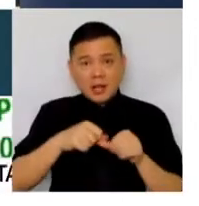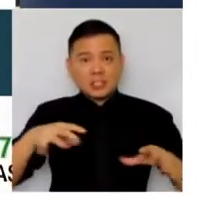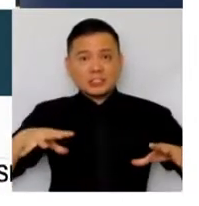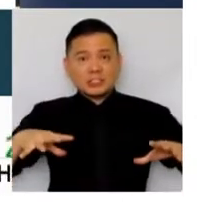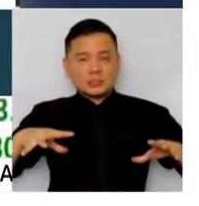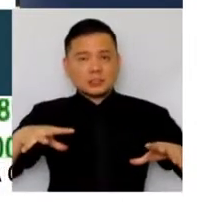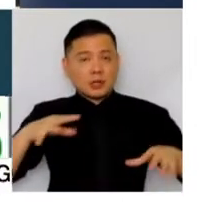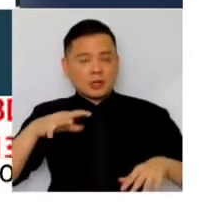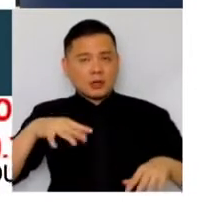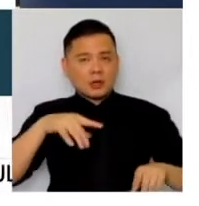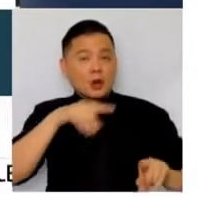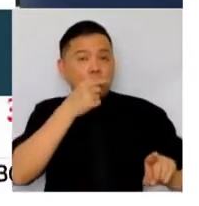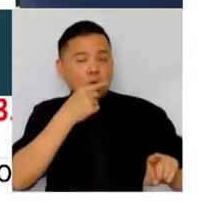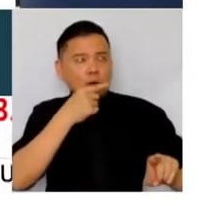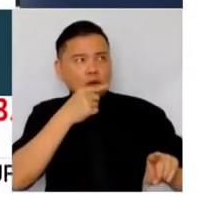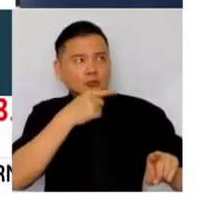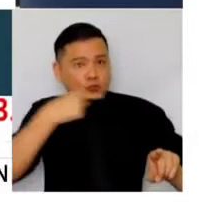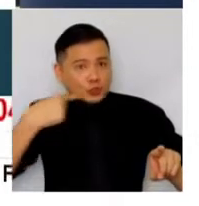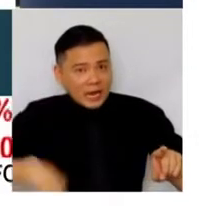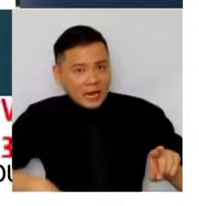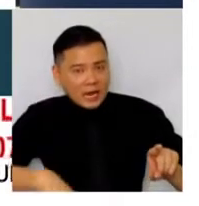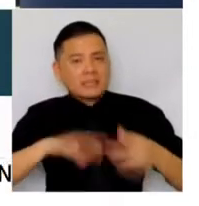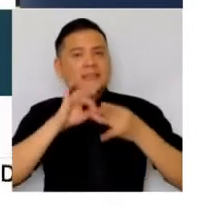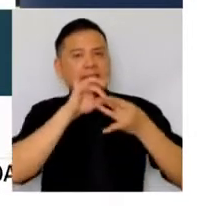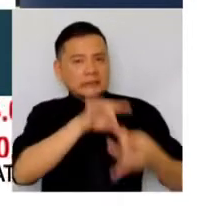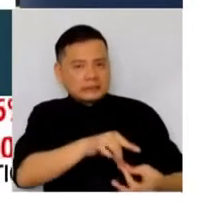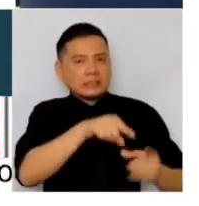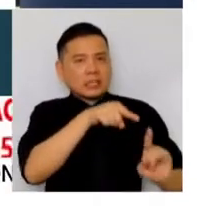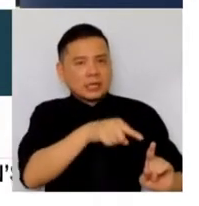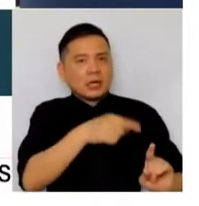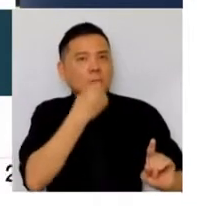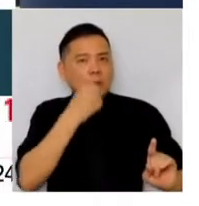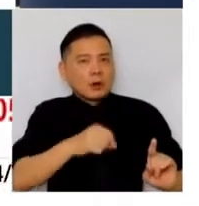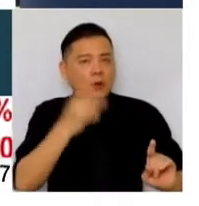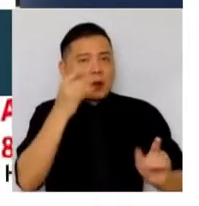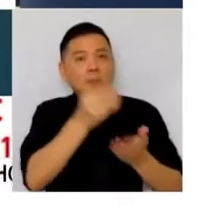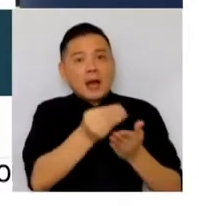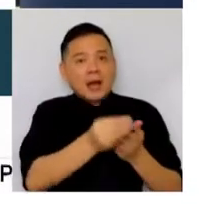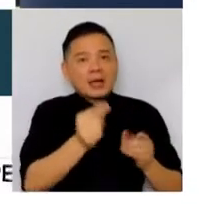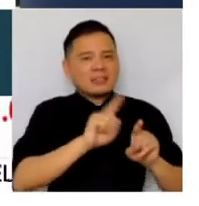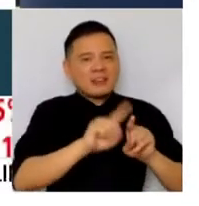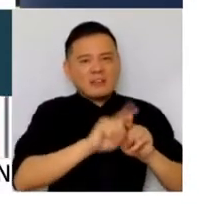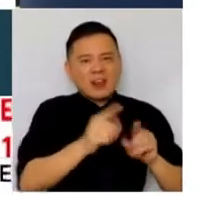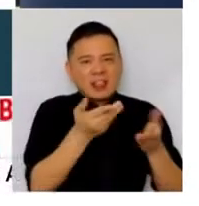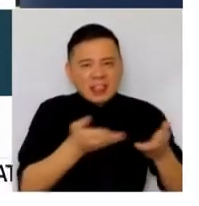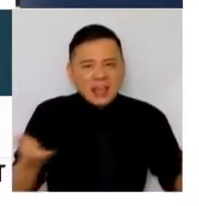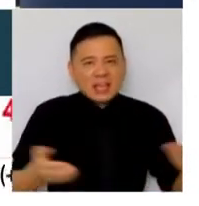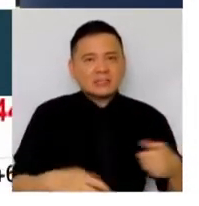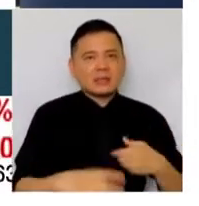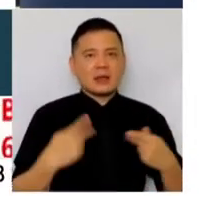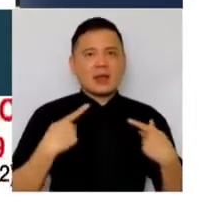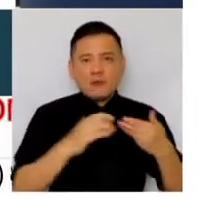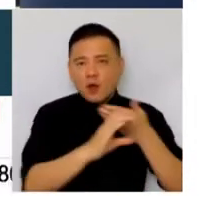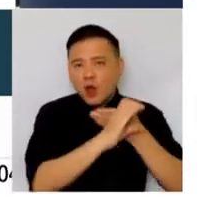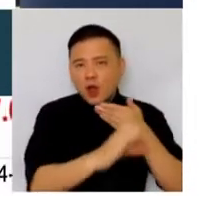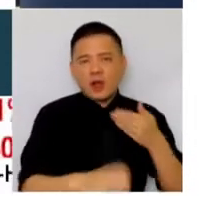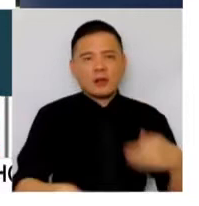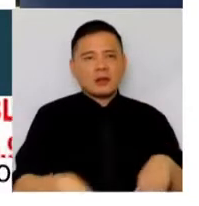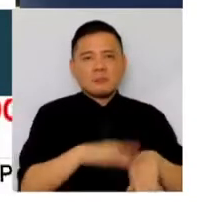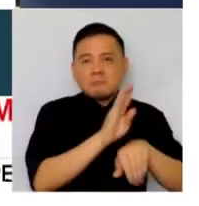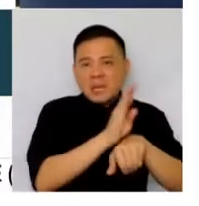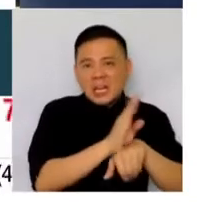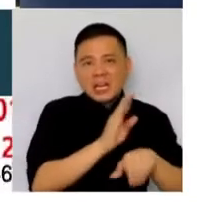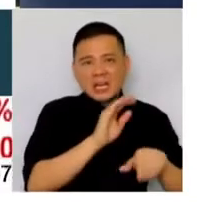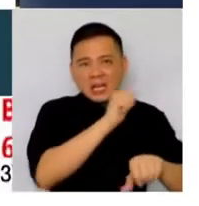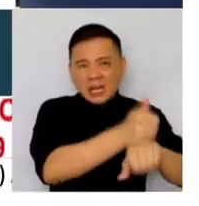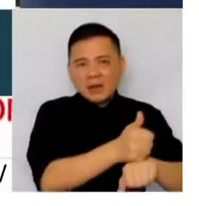because it buys military equipment there. It has huge infra contracts there. It has Huawei there. So, you know, there's